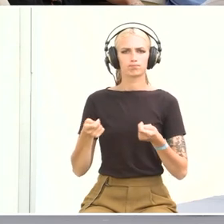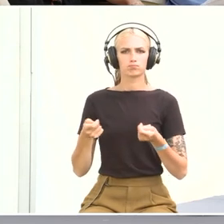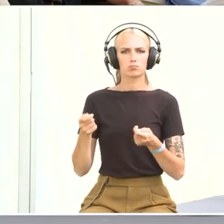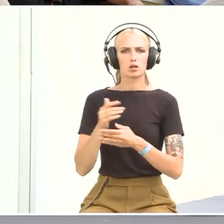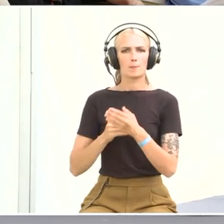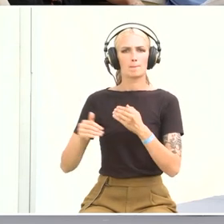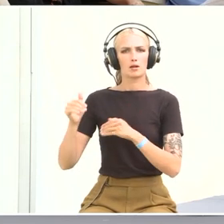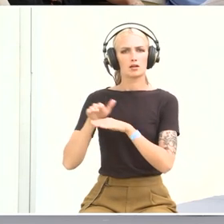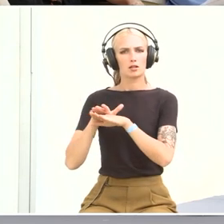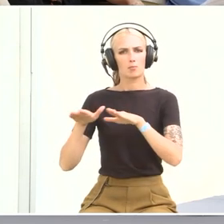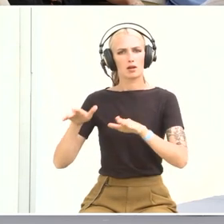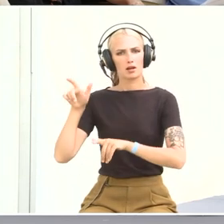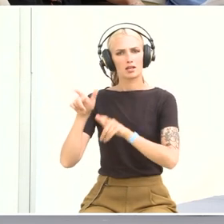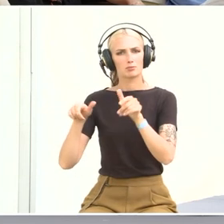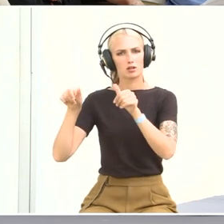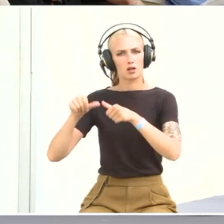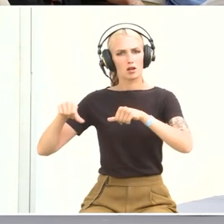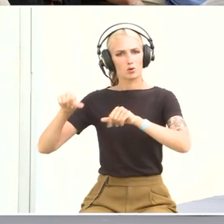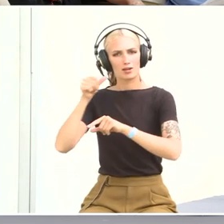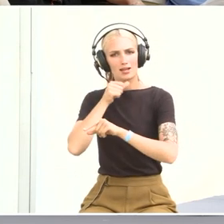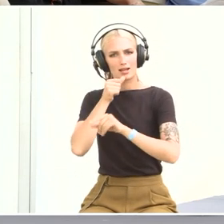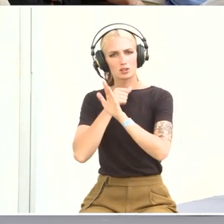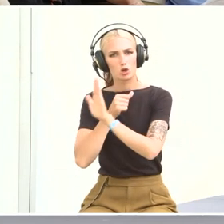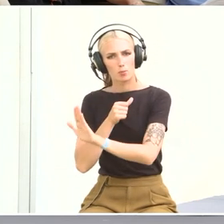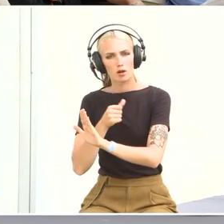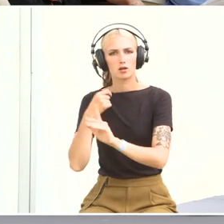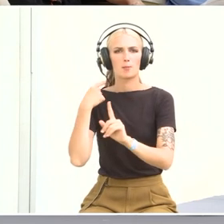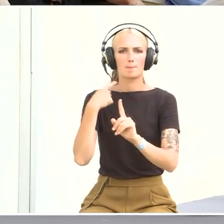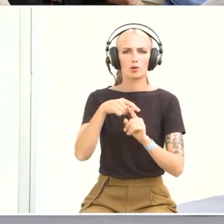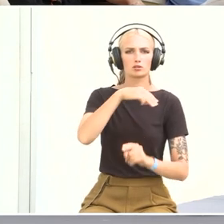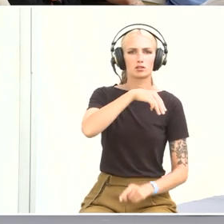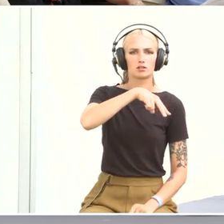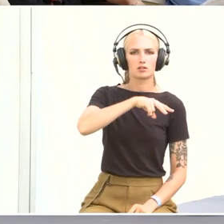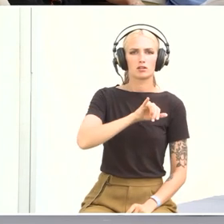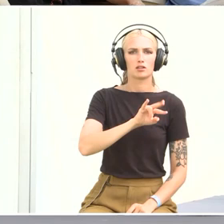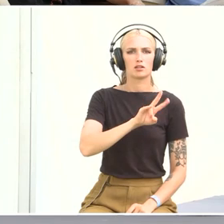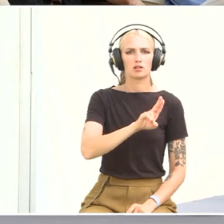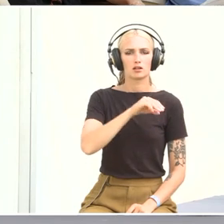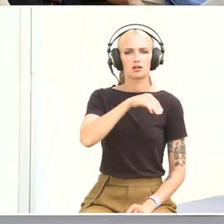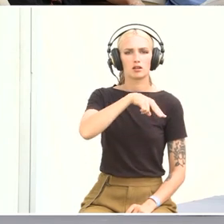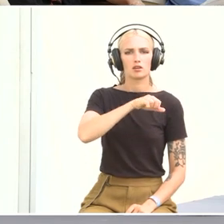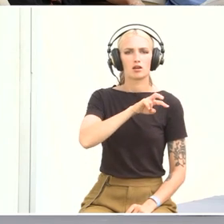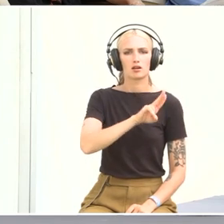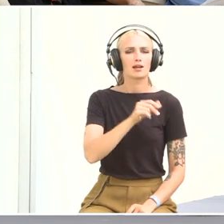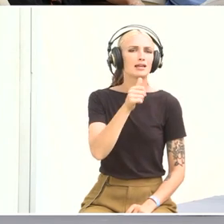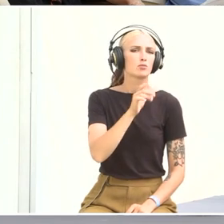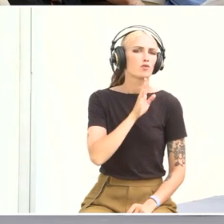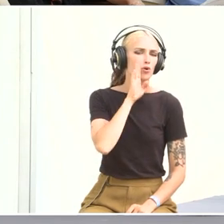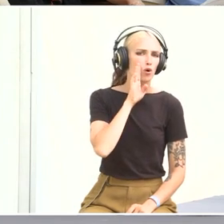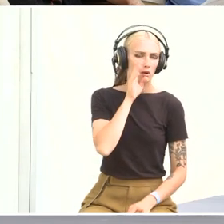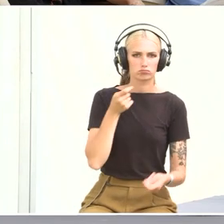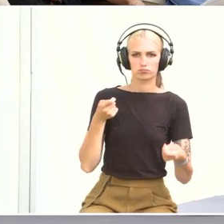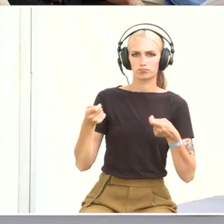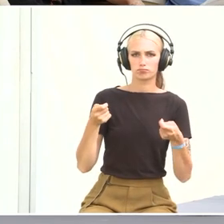Nordic Council of Ministers office here in Estonia and the Copenhagen-based think tank Monday Morning, Elementa Morn.